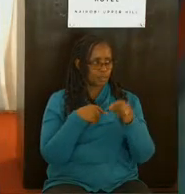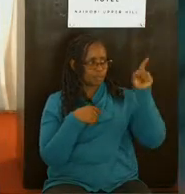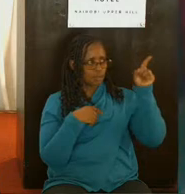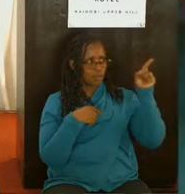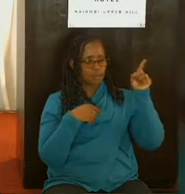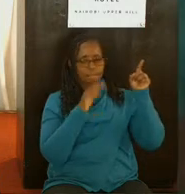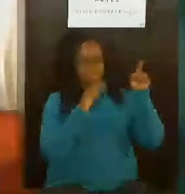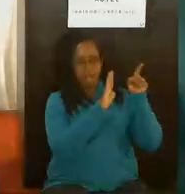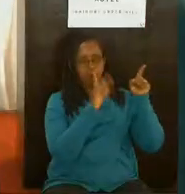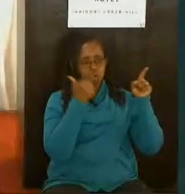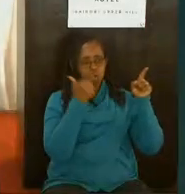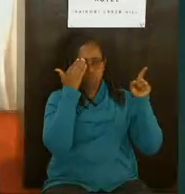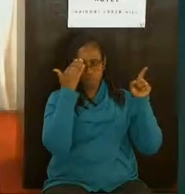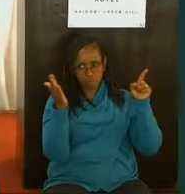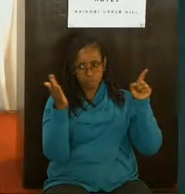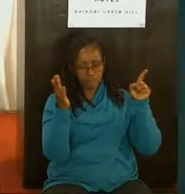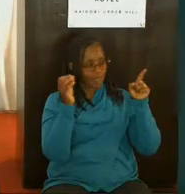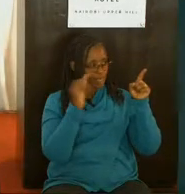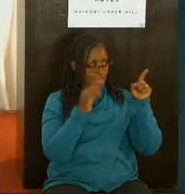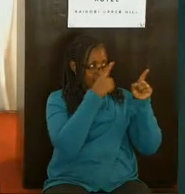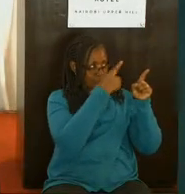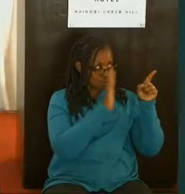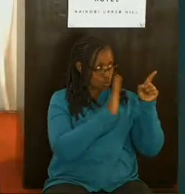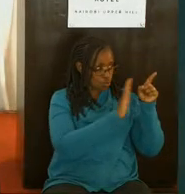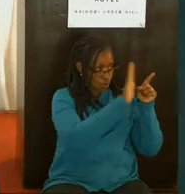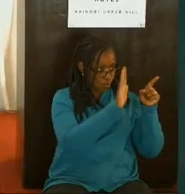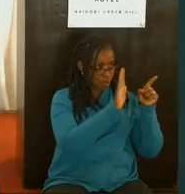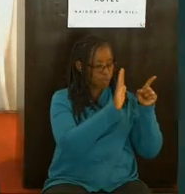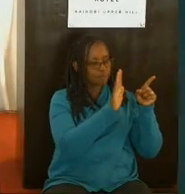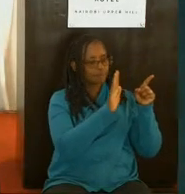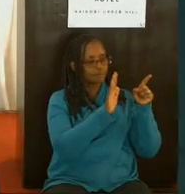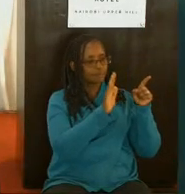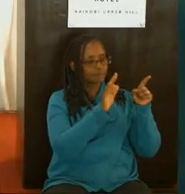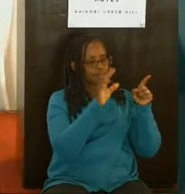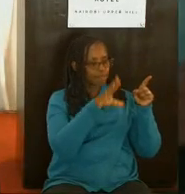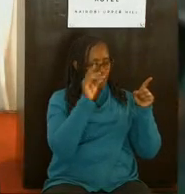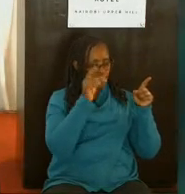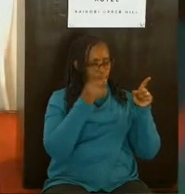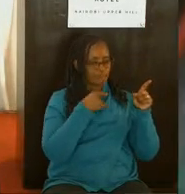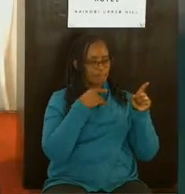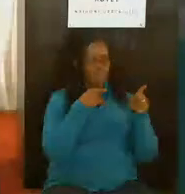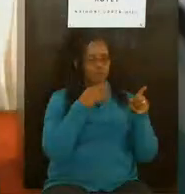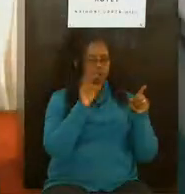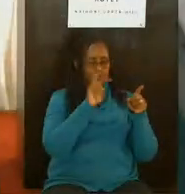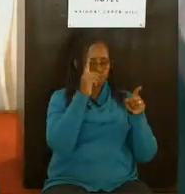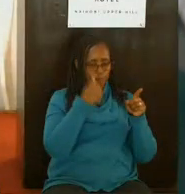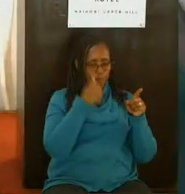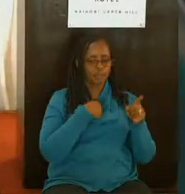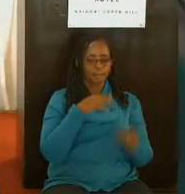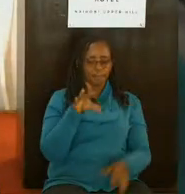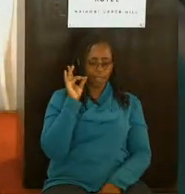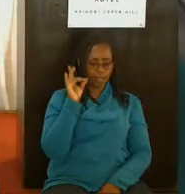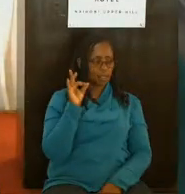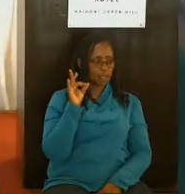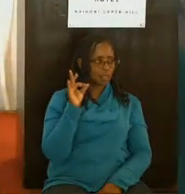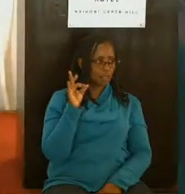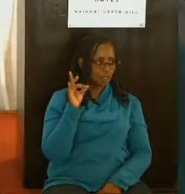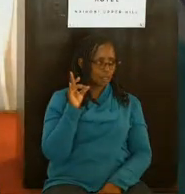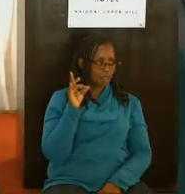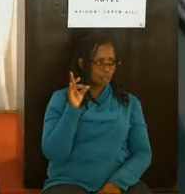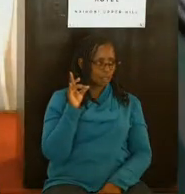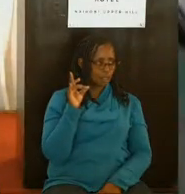this is please if it is yours find me and pick it and finally